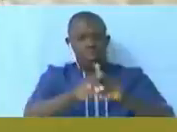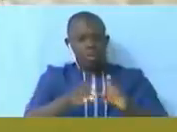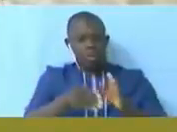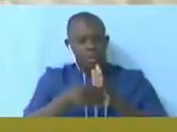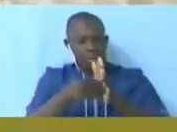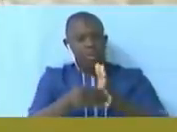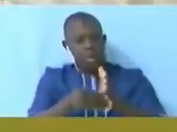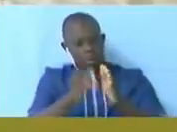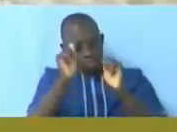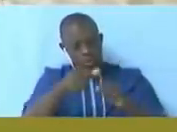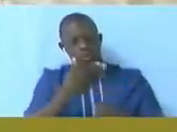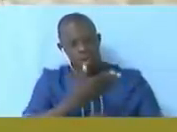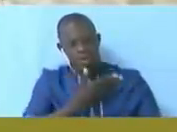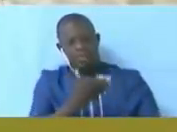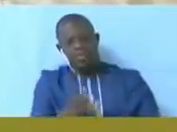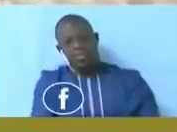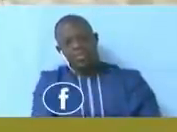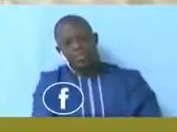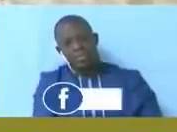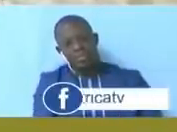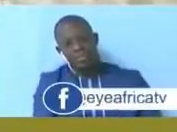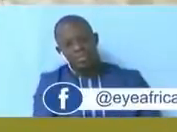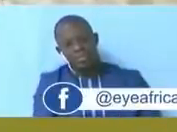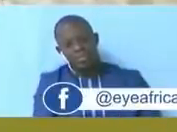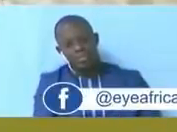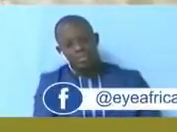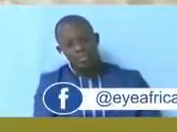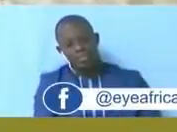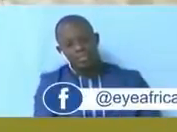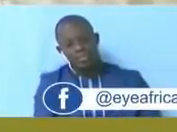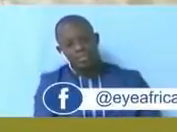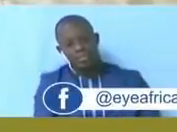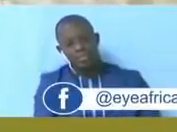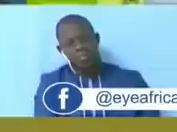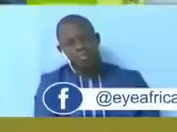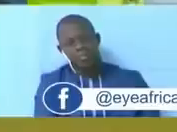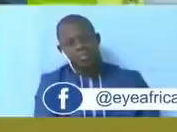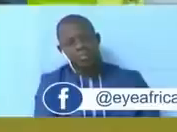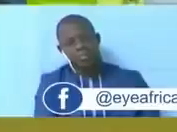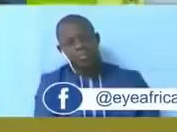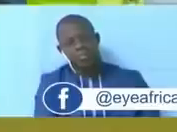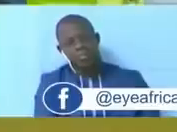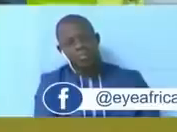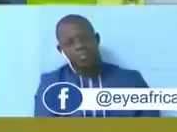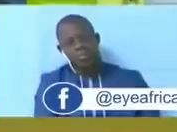kafame jury trial. Constitutional your symbody modulale menba mutokon. So,